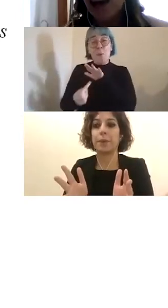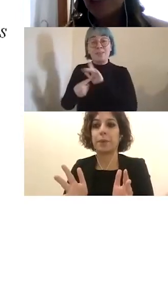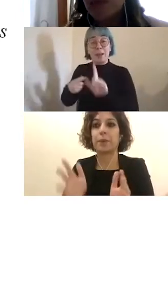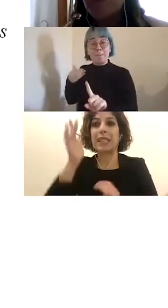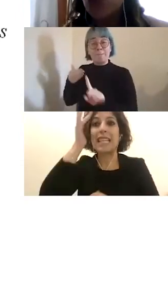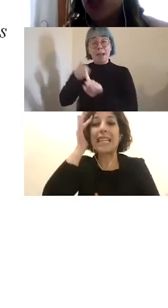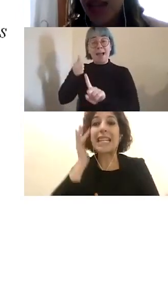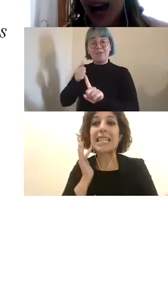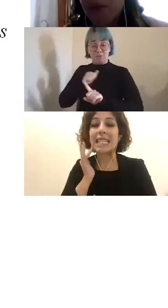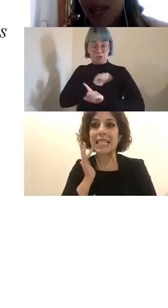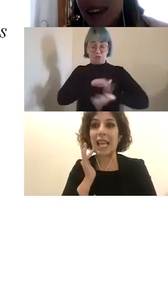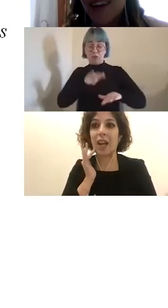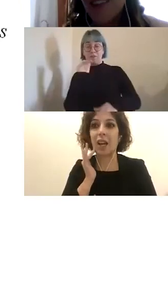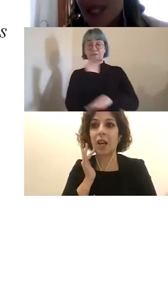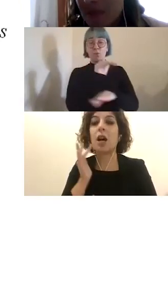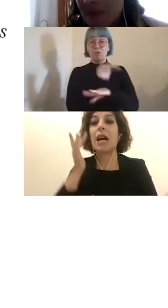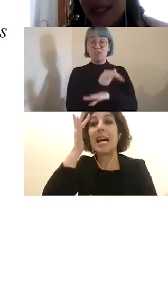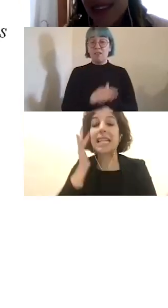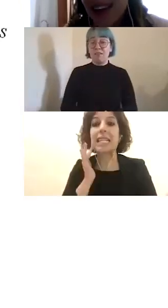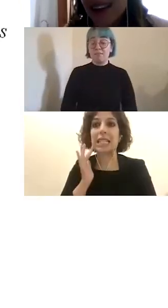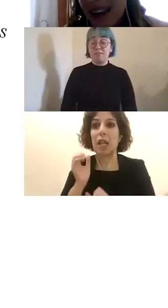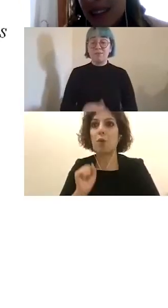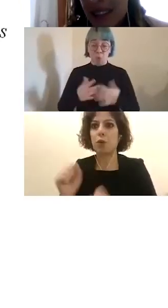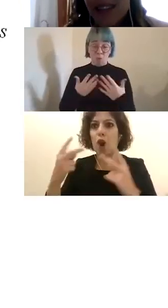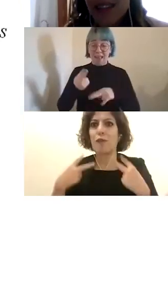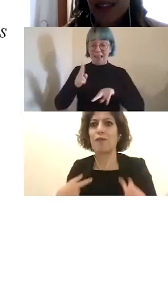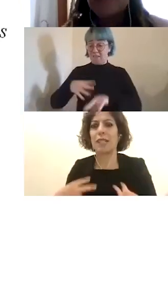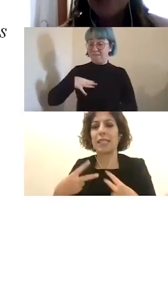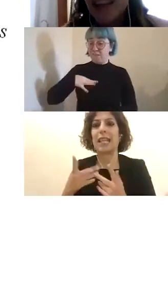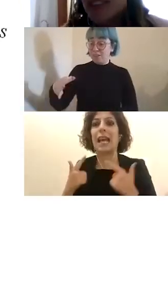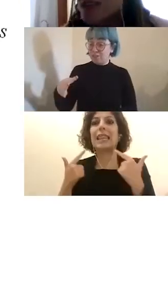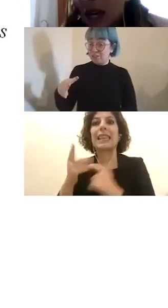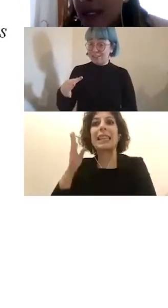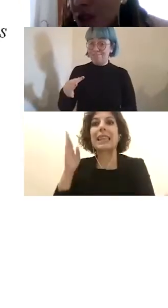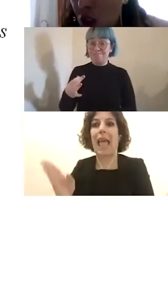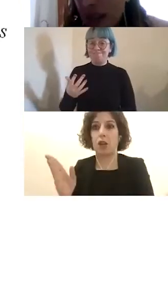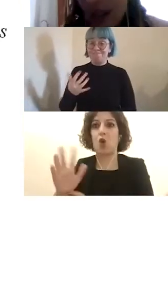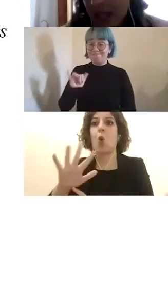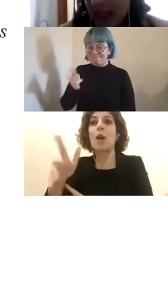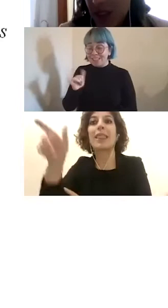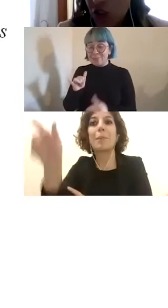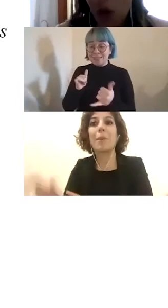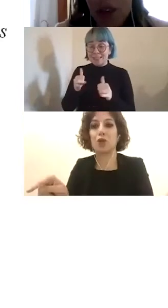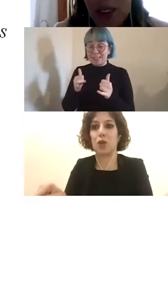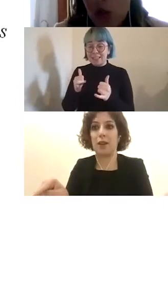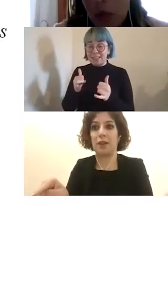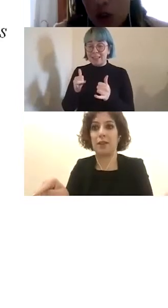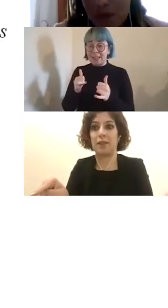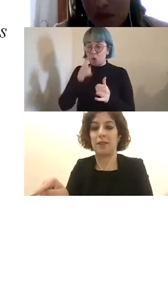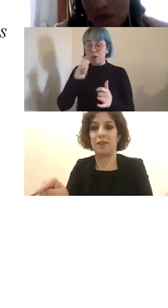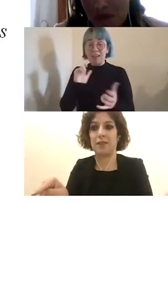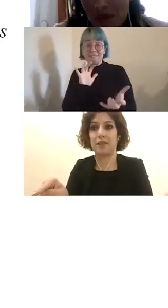on the future of the child. So any voluntary work may actually jeopardize